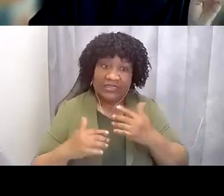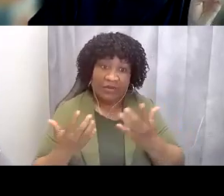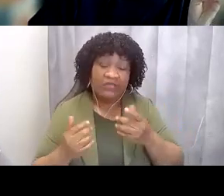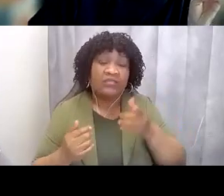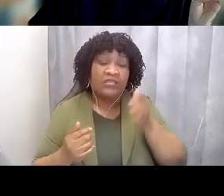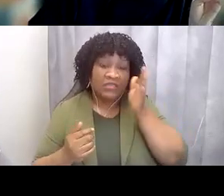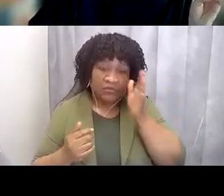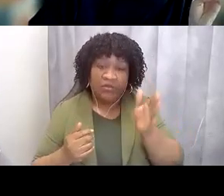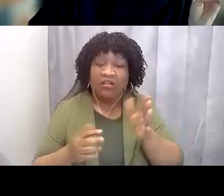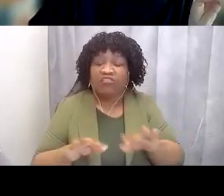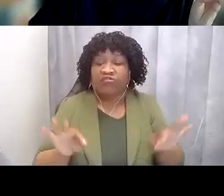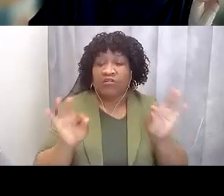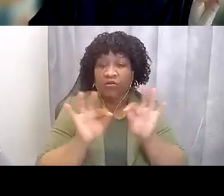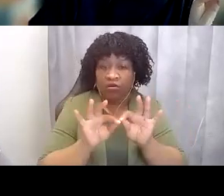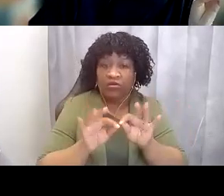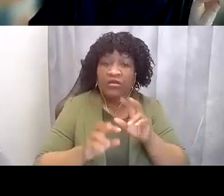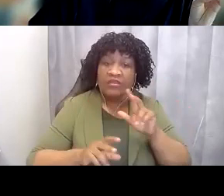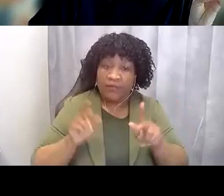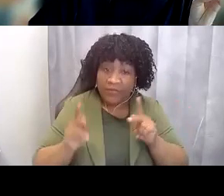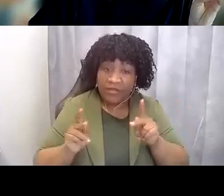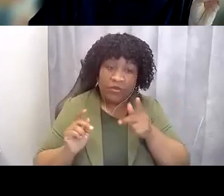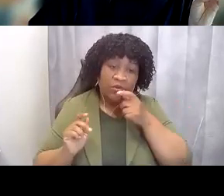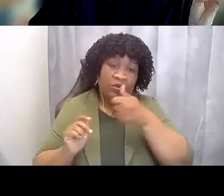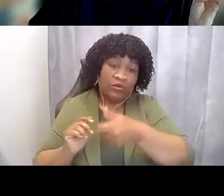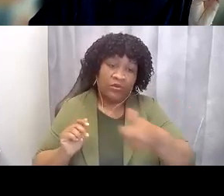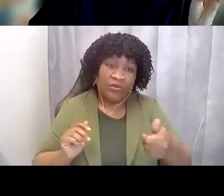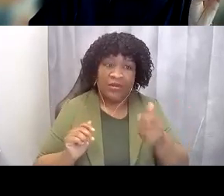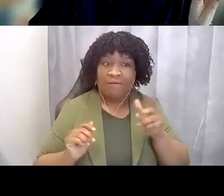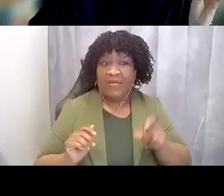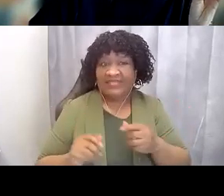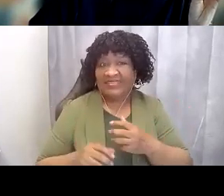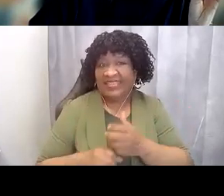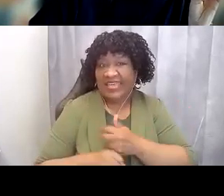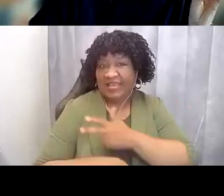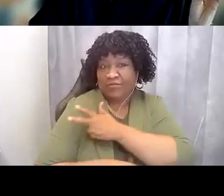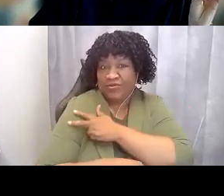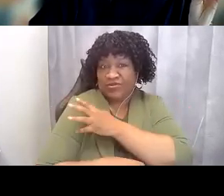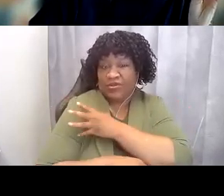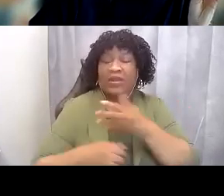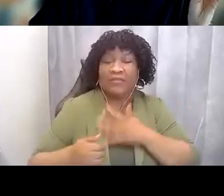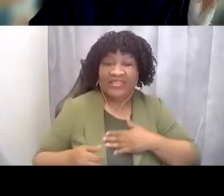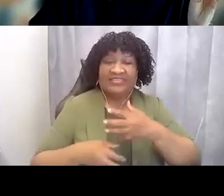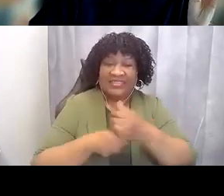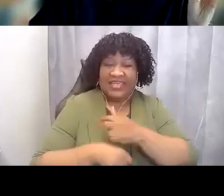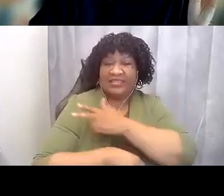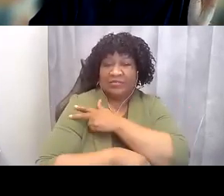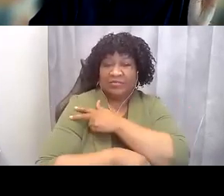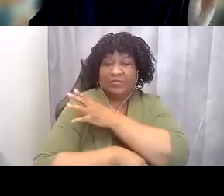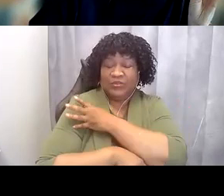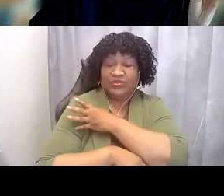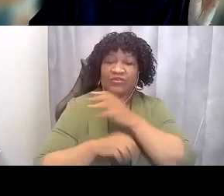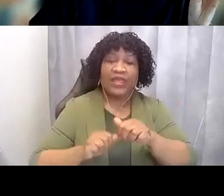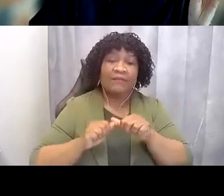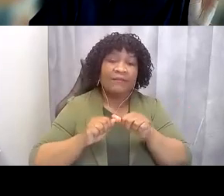is critical that people who are due for their booster get the booster so they can maintain their